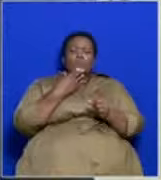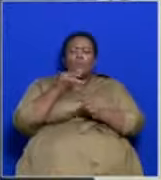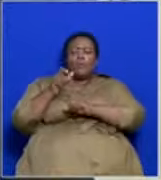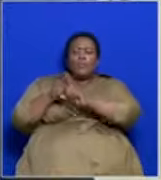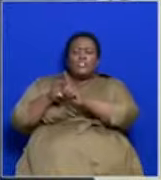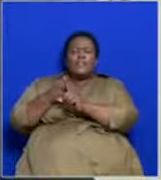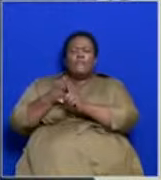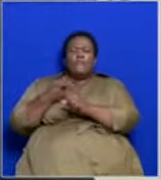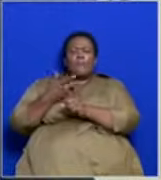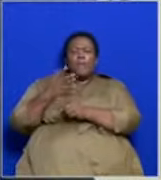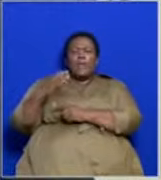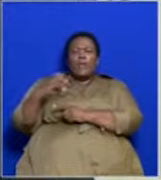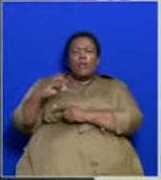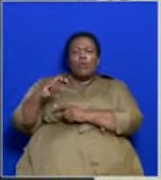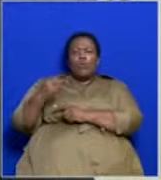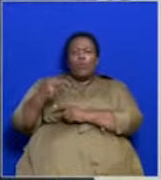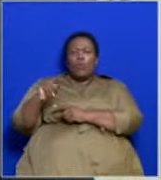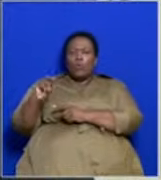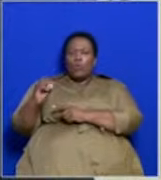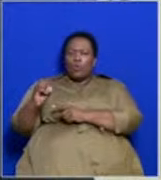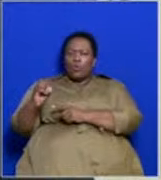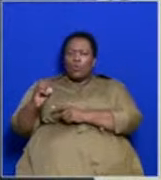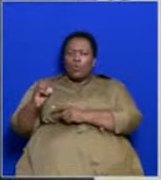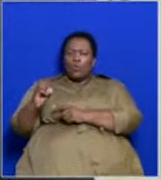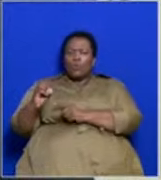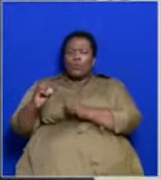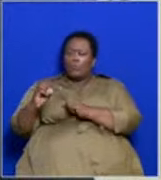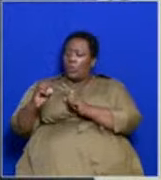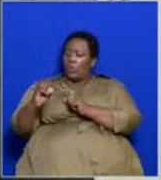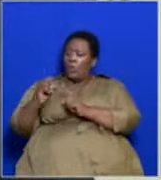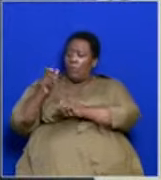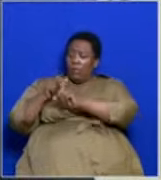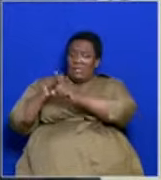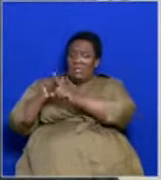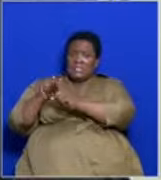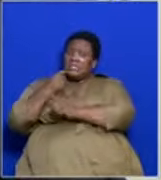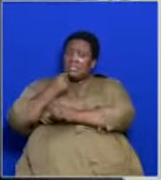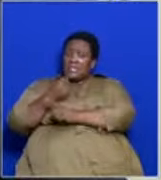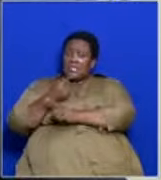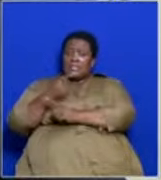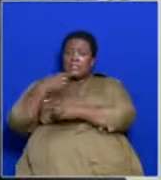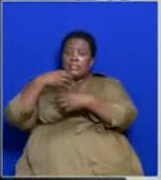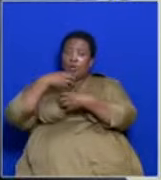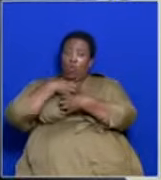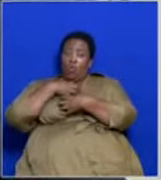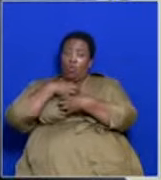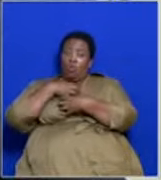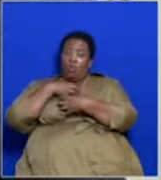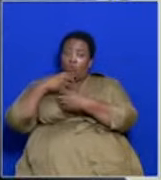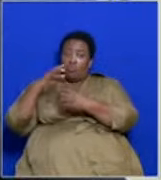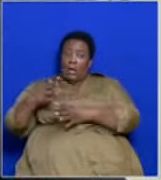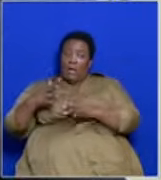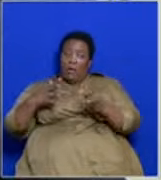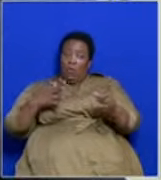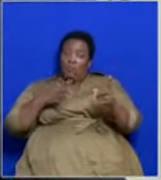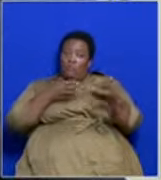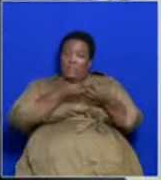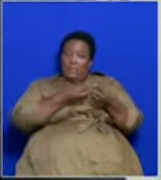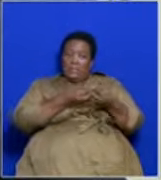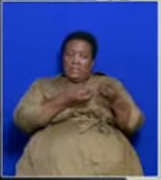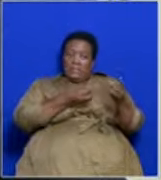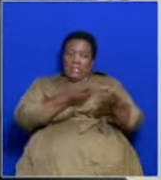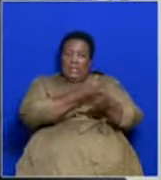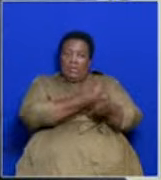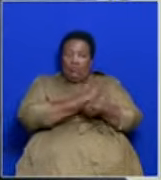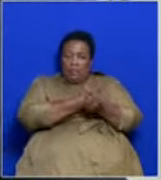the Patfontaine case 269 of 2023. Through the statement